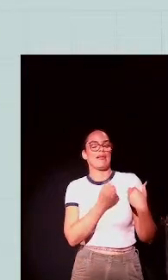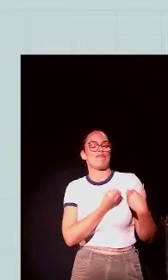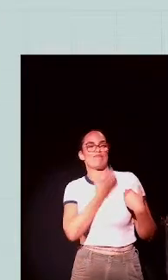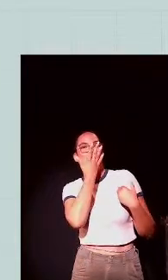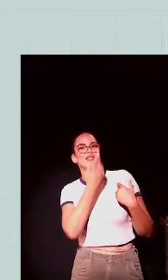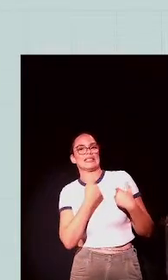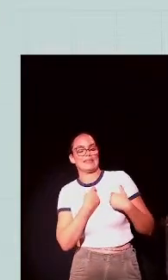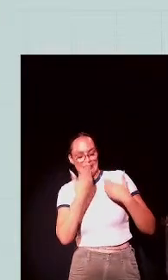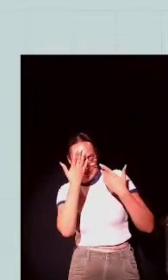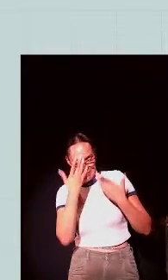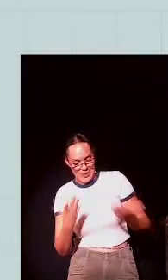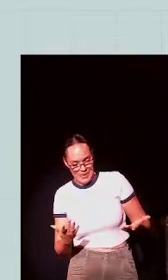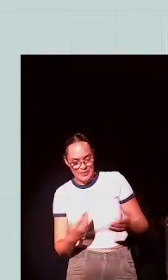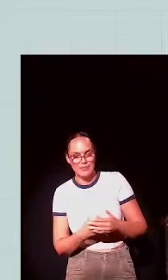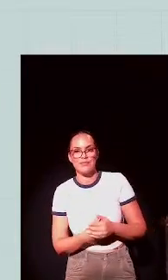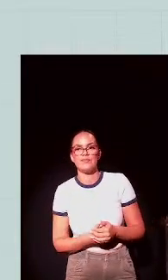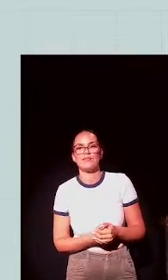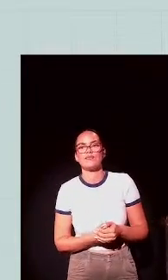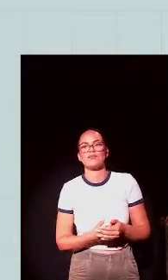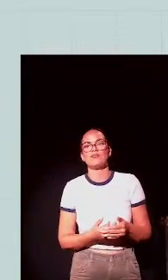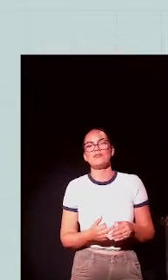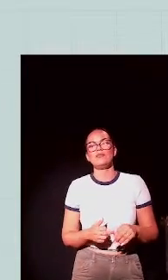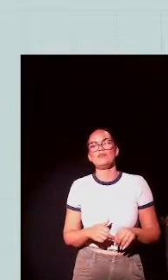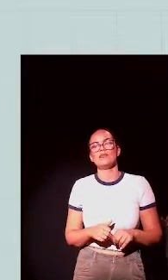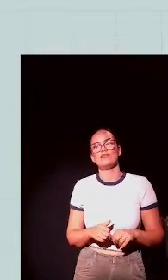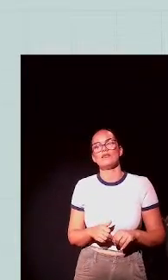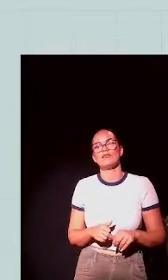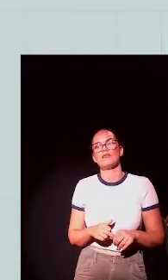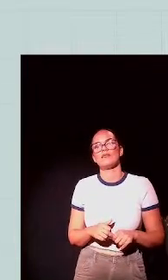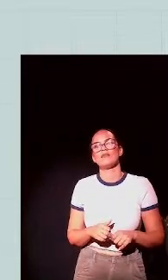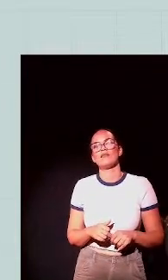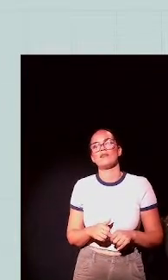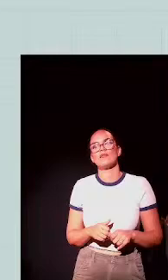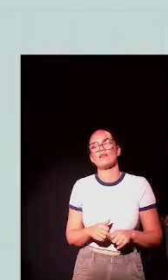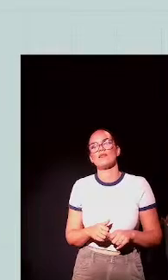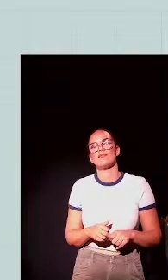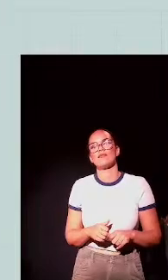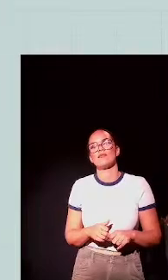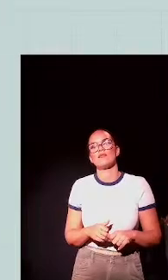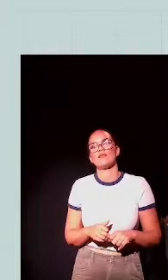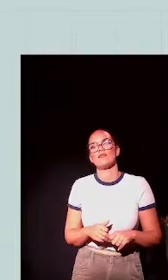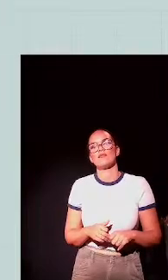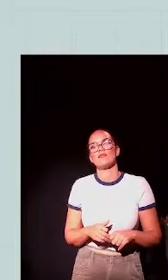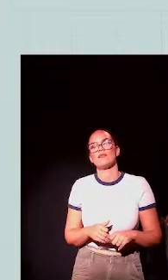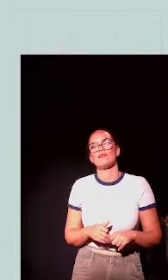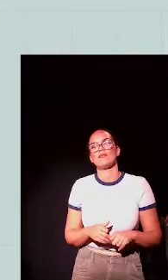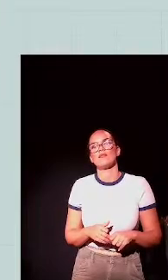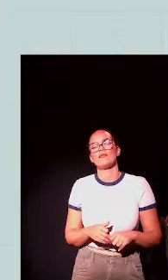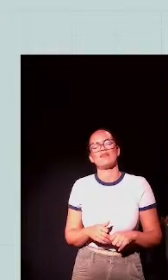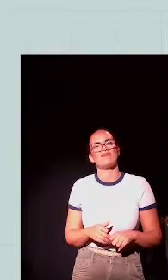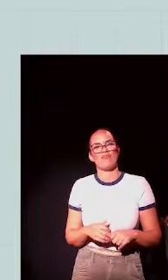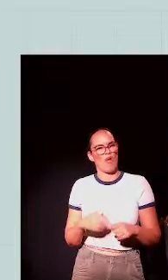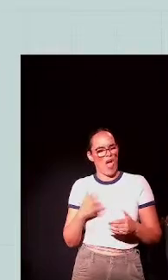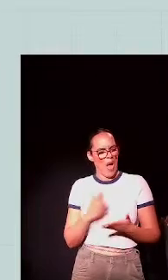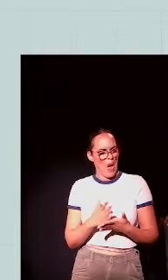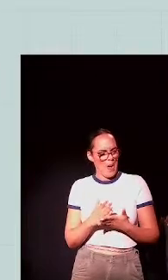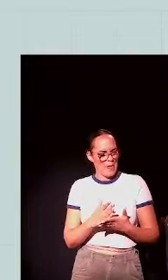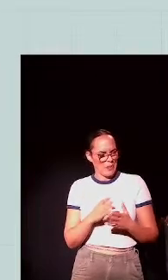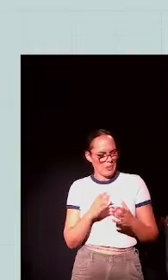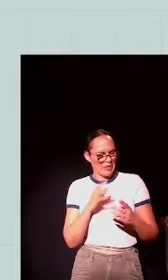But, but at the same time, I don't feel that I've enough experience